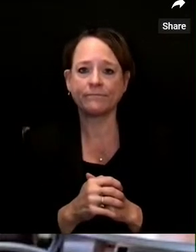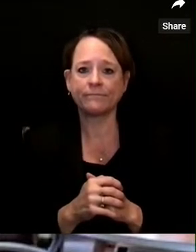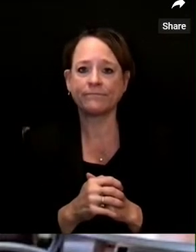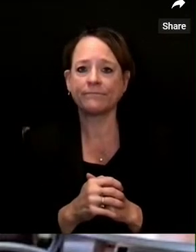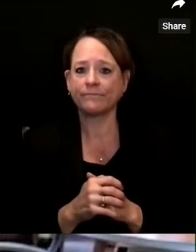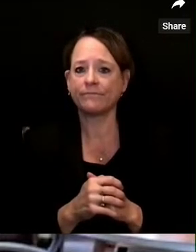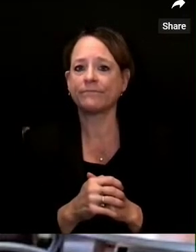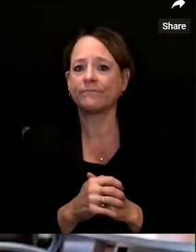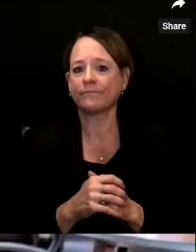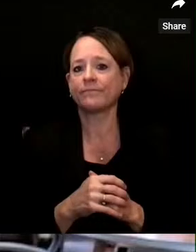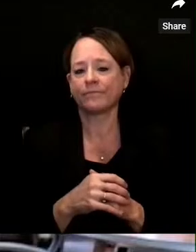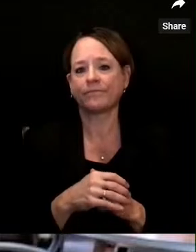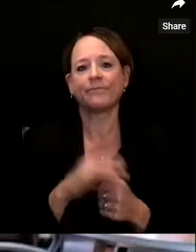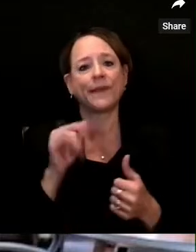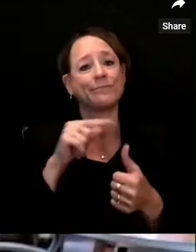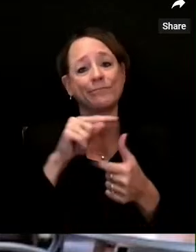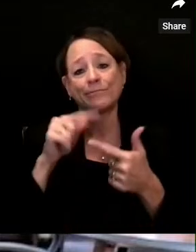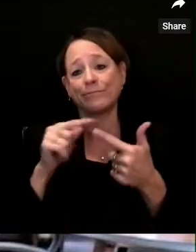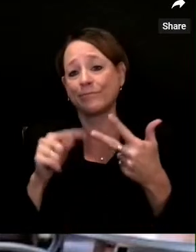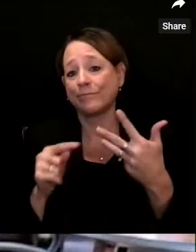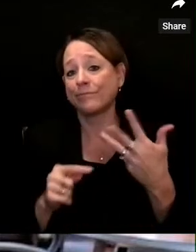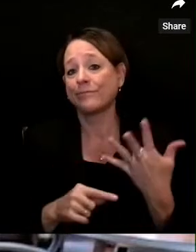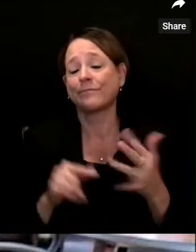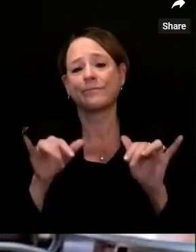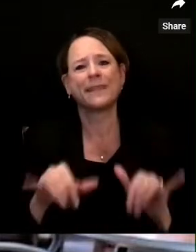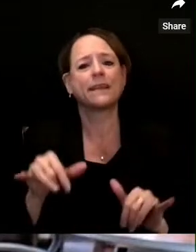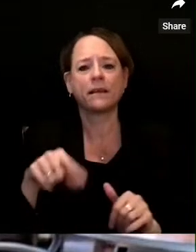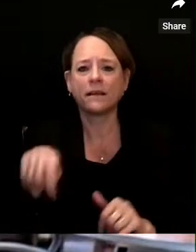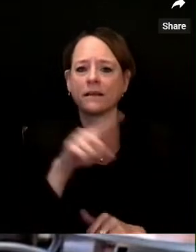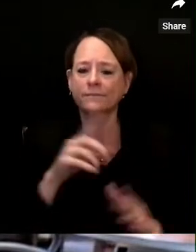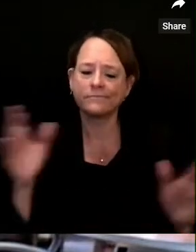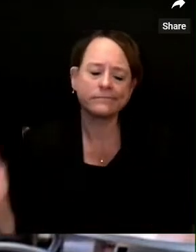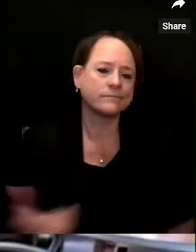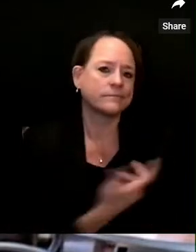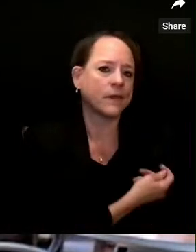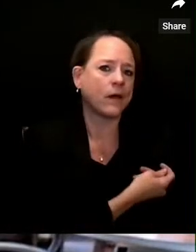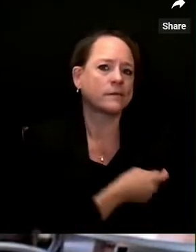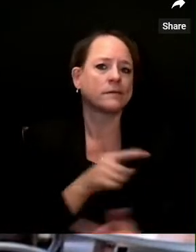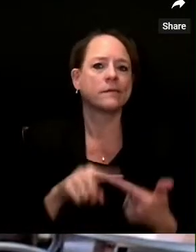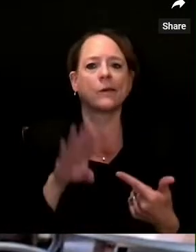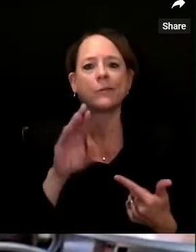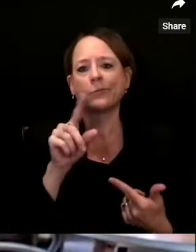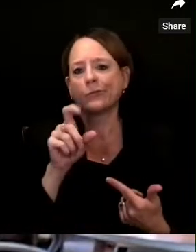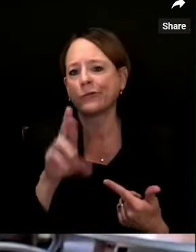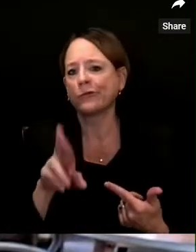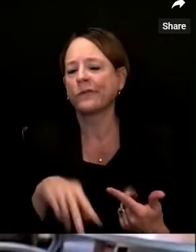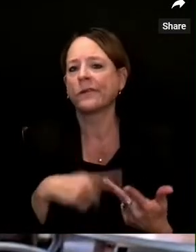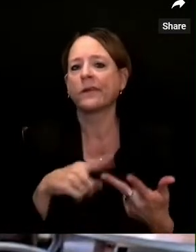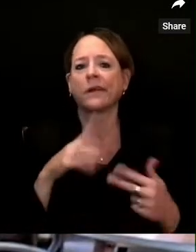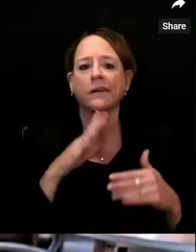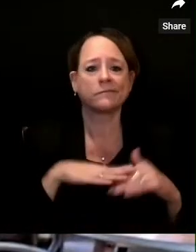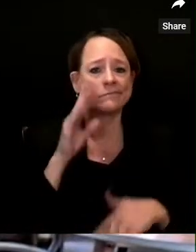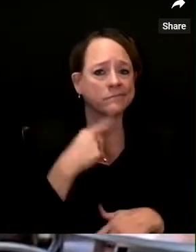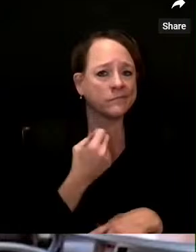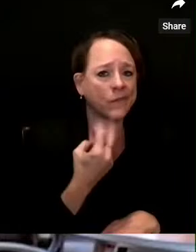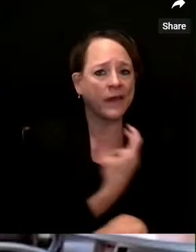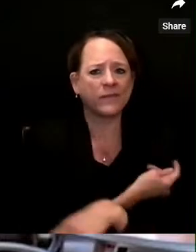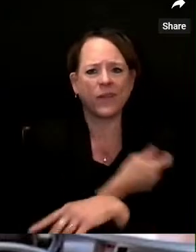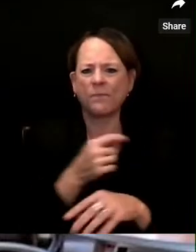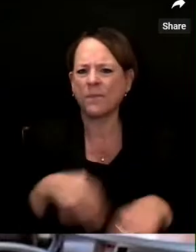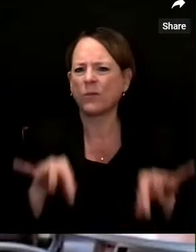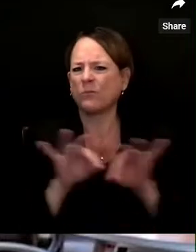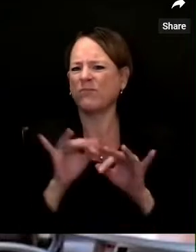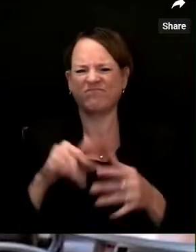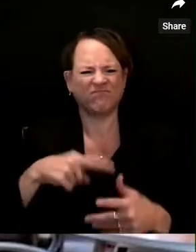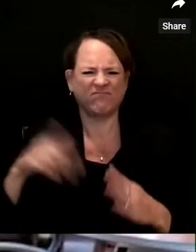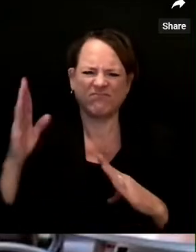here. So do a good job rolling out the booster campaign and continue to really prioritize getting everybody that